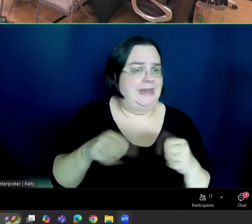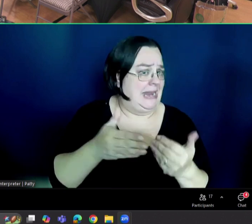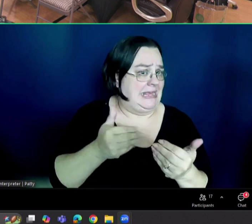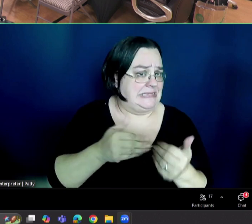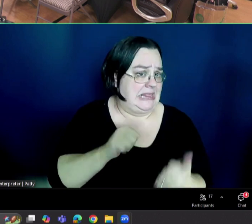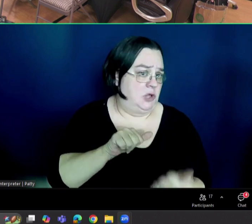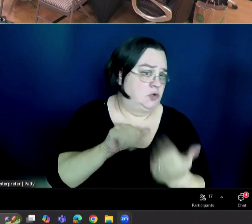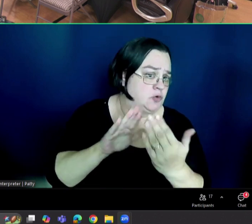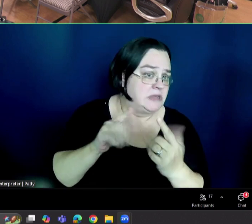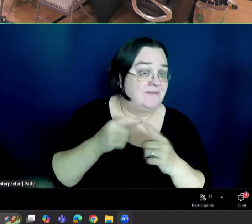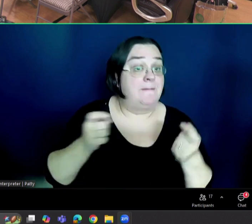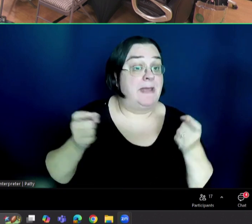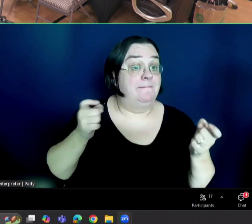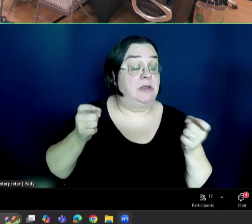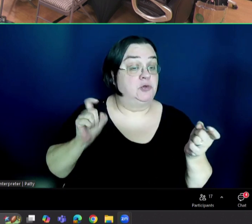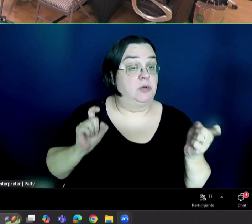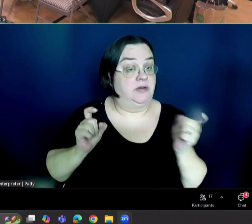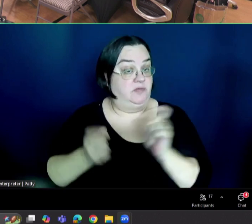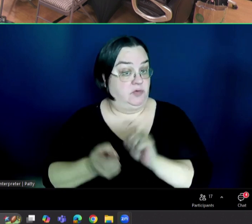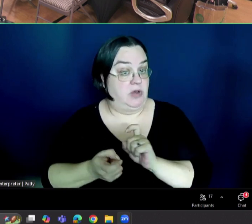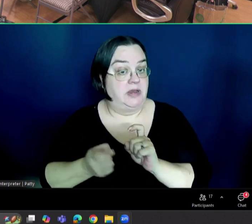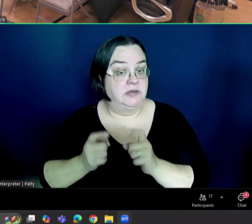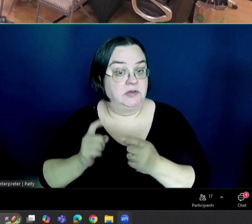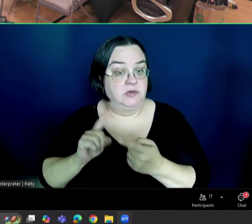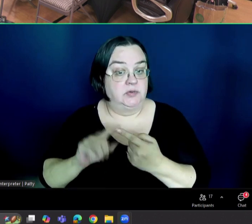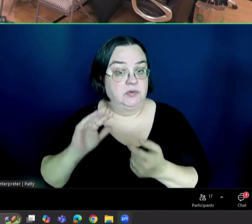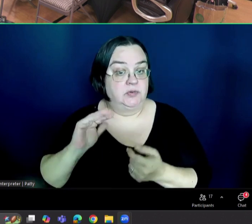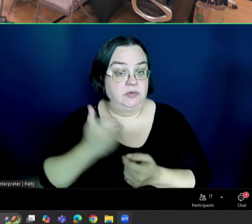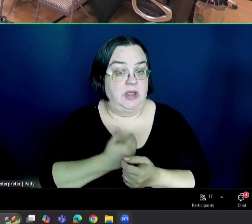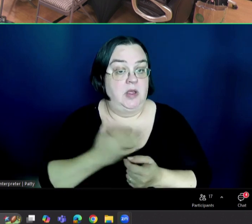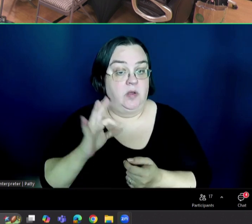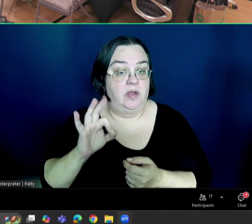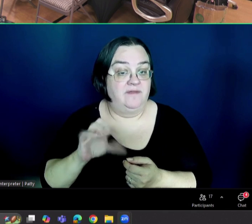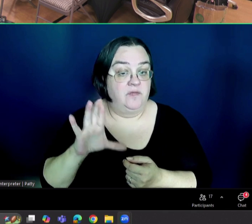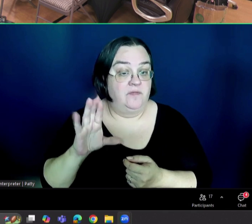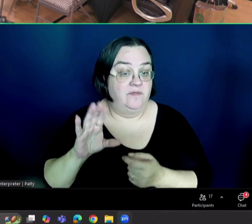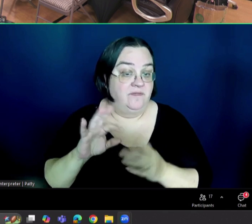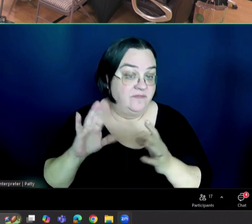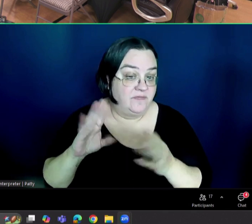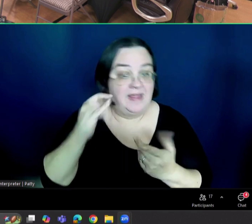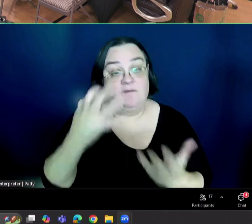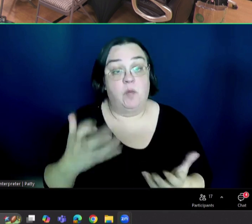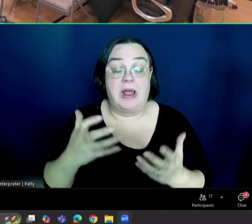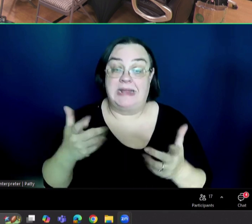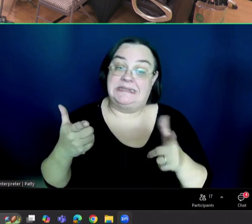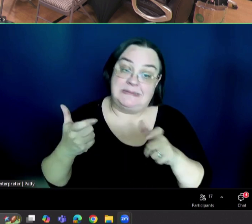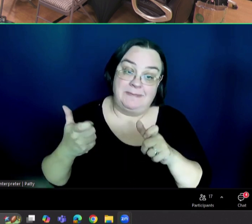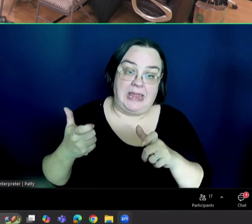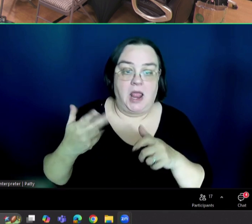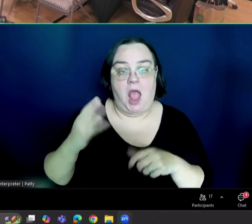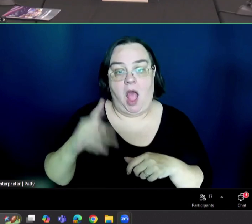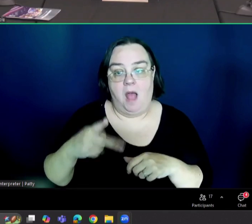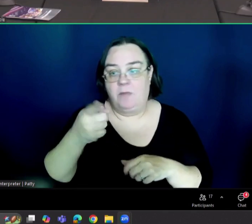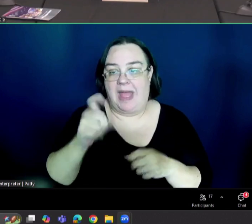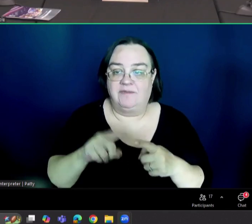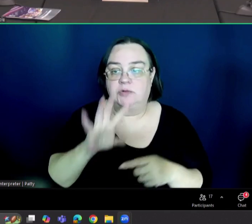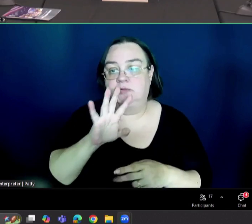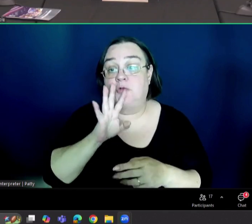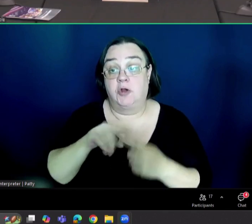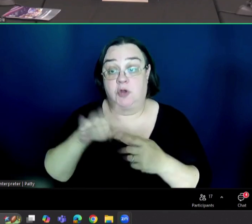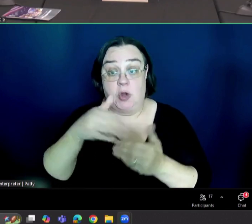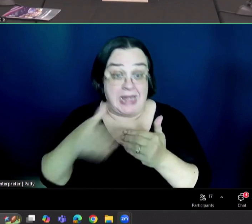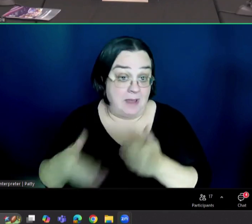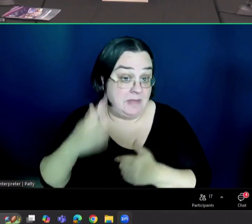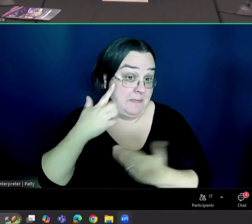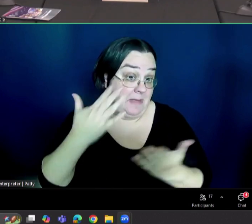an administrative change to our forms, which is just if you want a speed hump, you have to go talk to your neighbors. We can add this to that